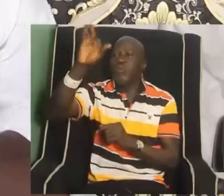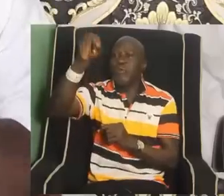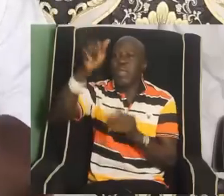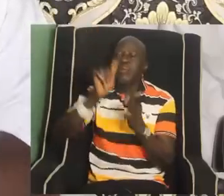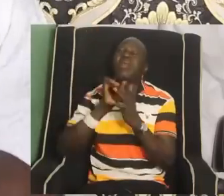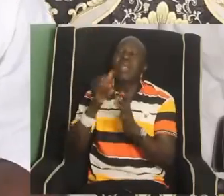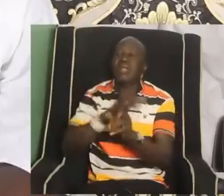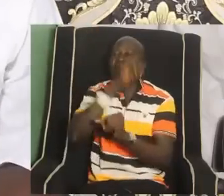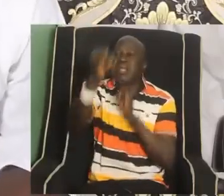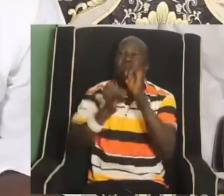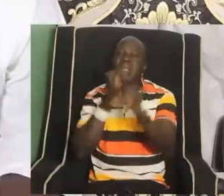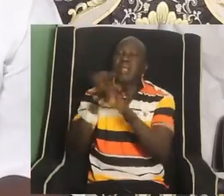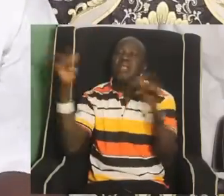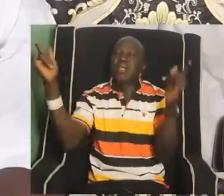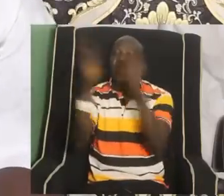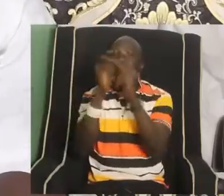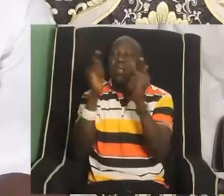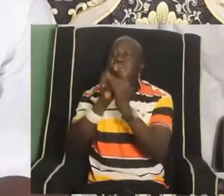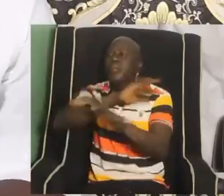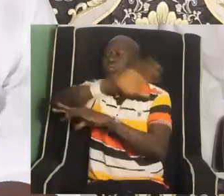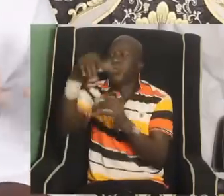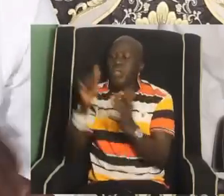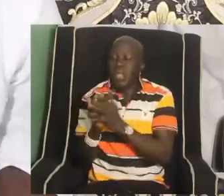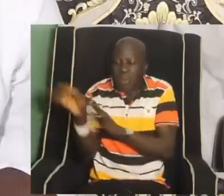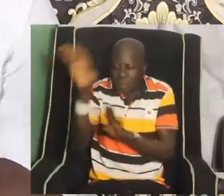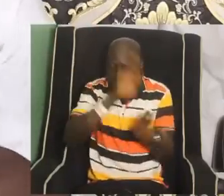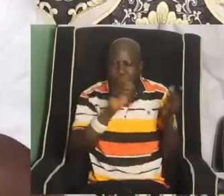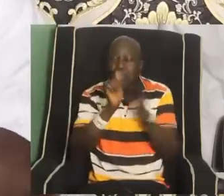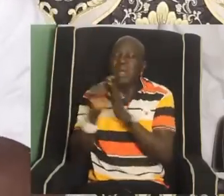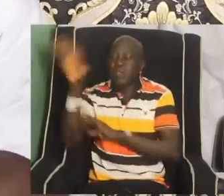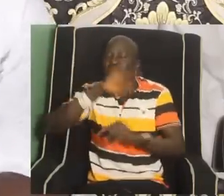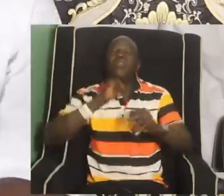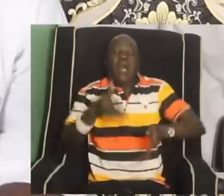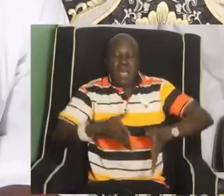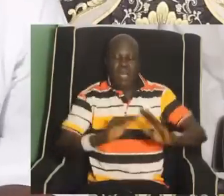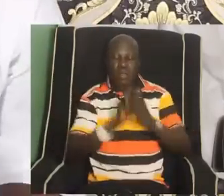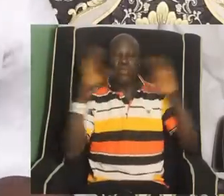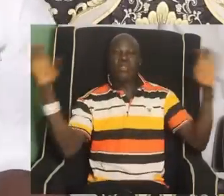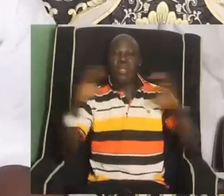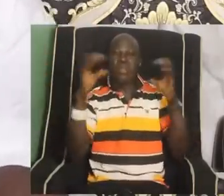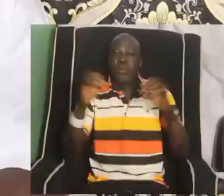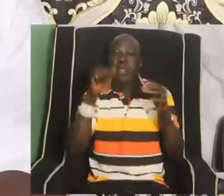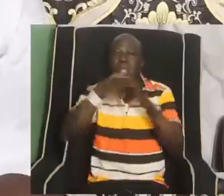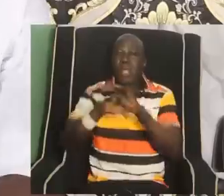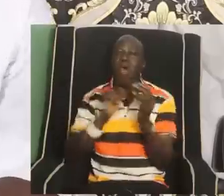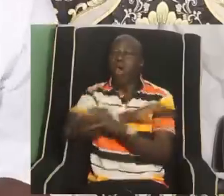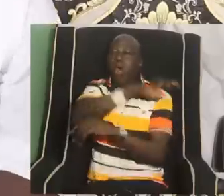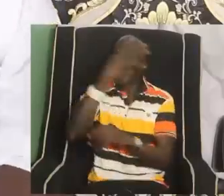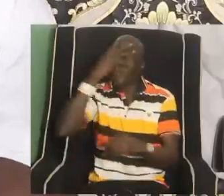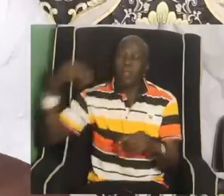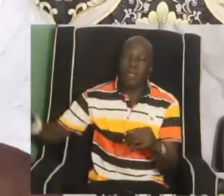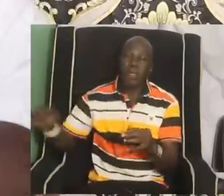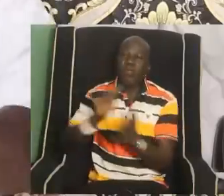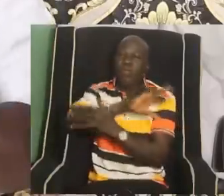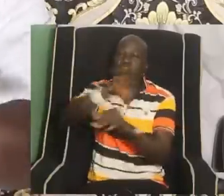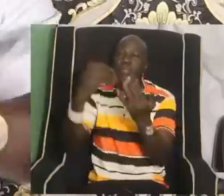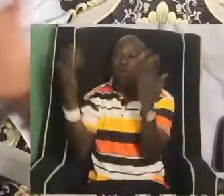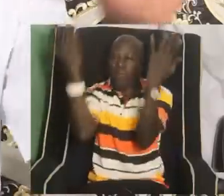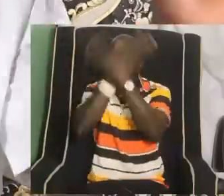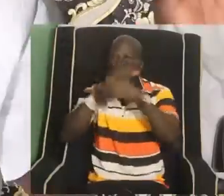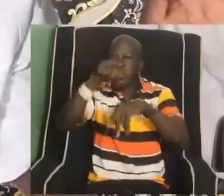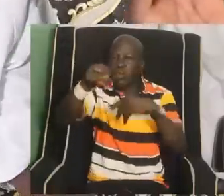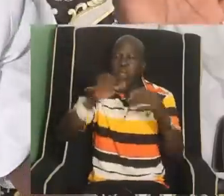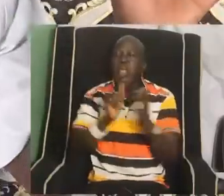before a national camp. A national camp. The battle injury to be celebrated. The evil veils of